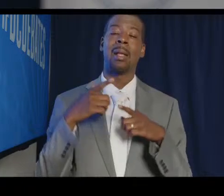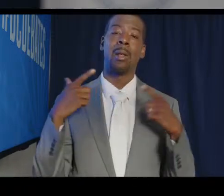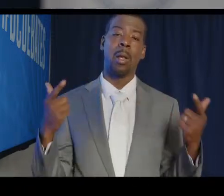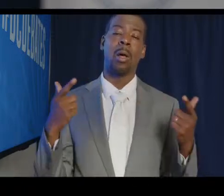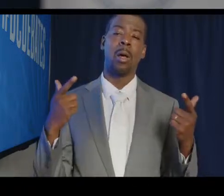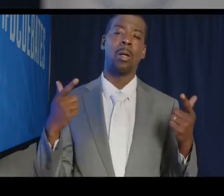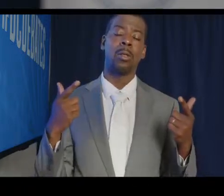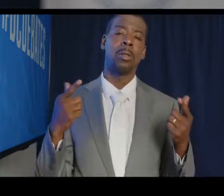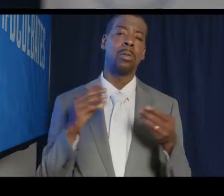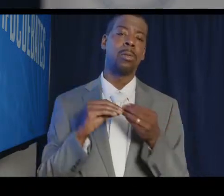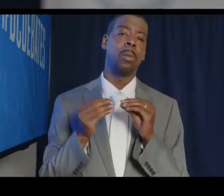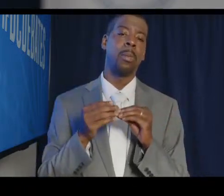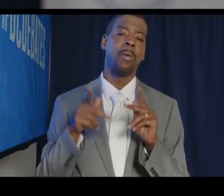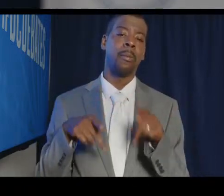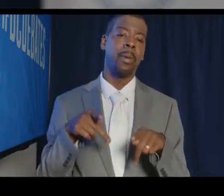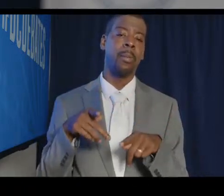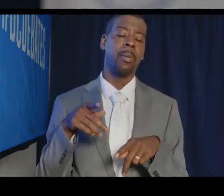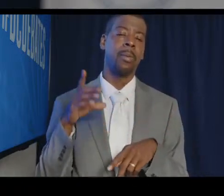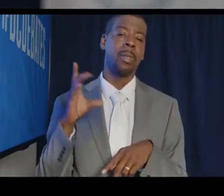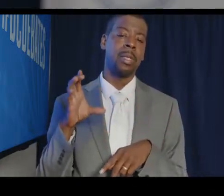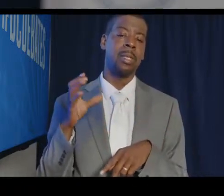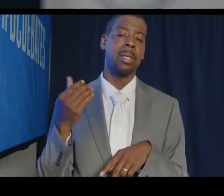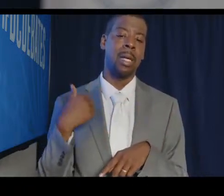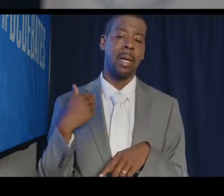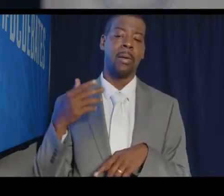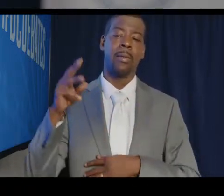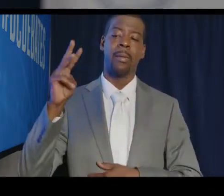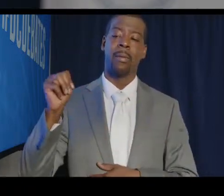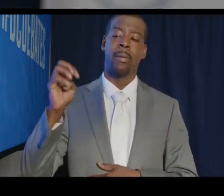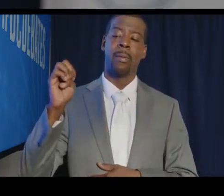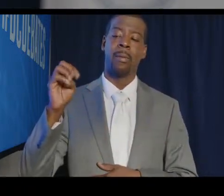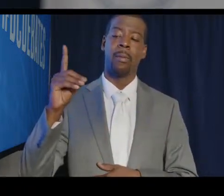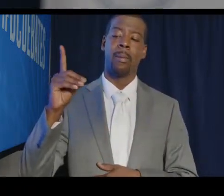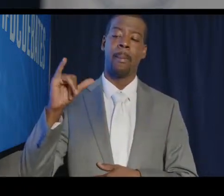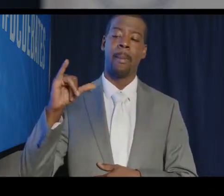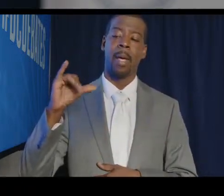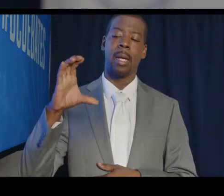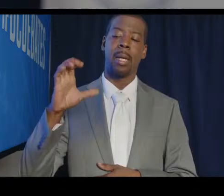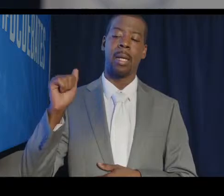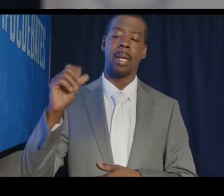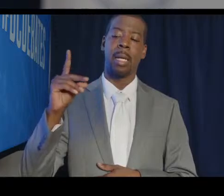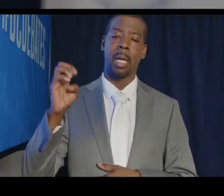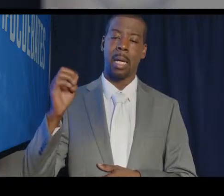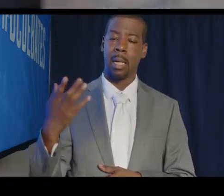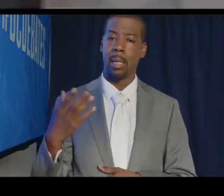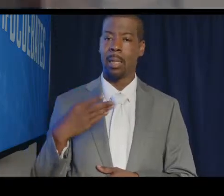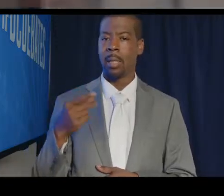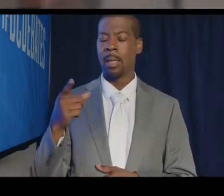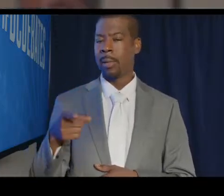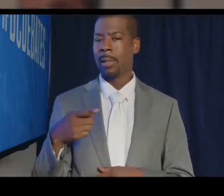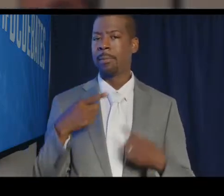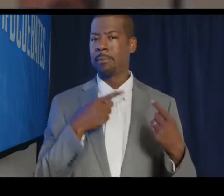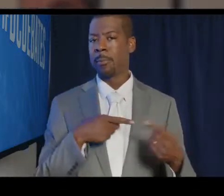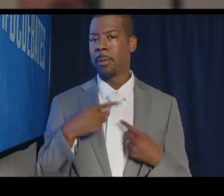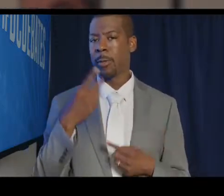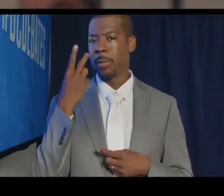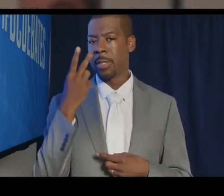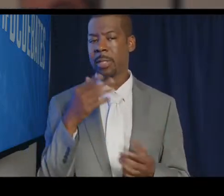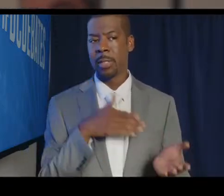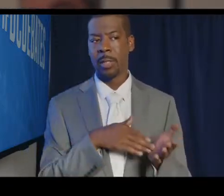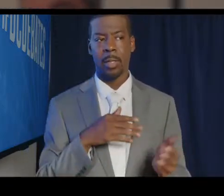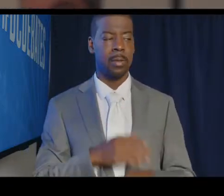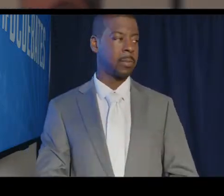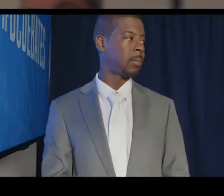We have a lot of folks who haven't been able to get in to see the specialty providers that they need because of that. Thank you. Mr. Moch, how do